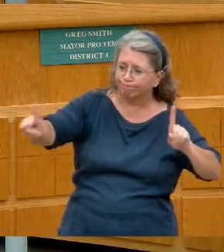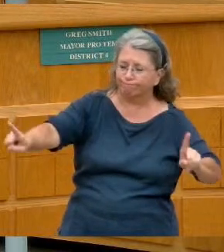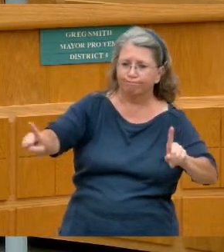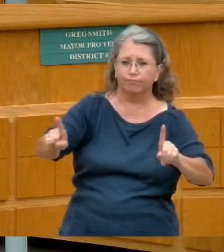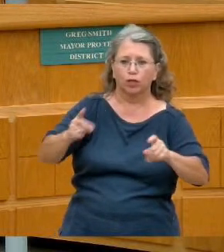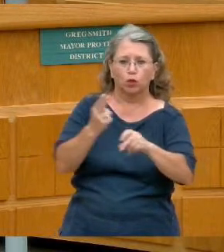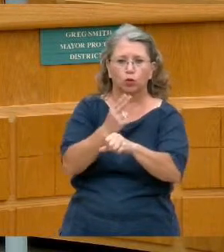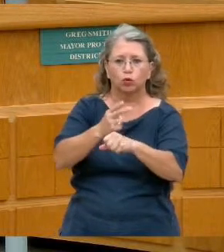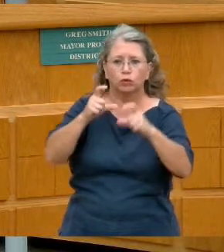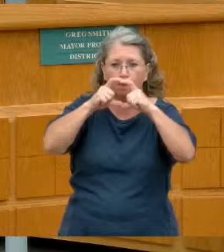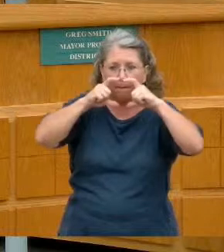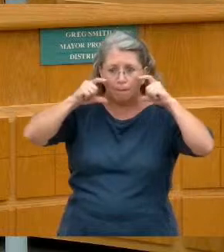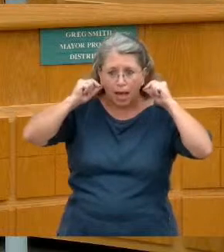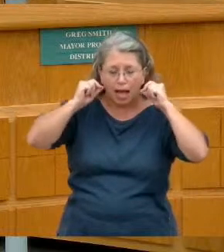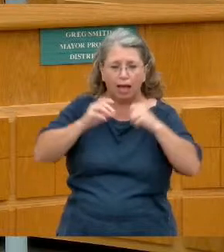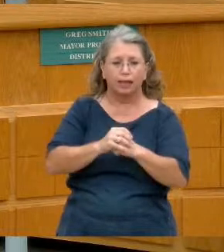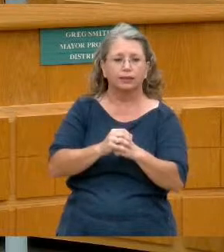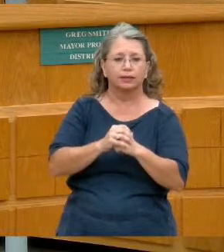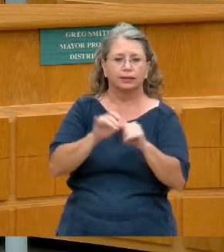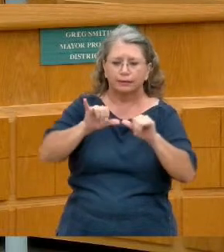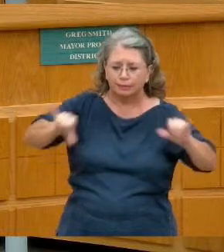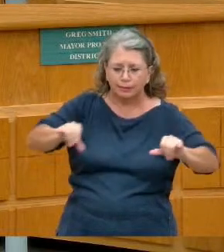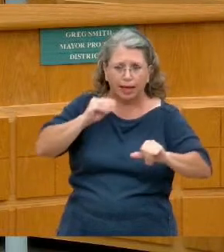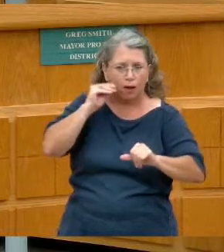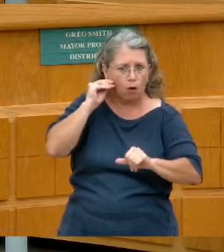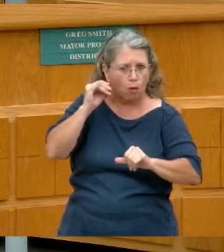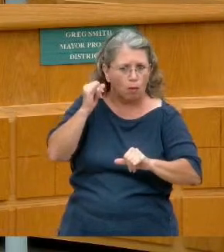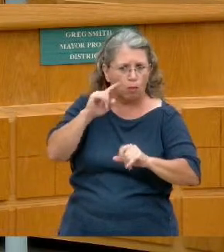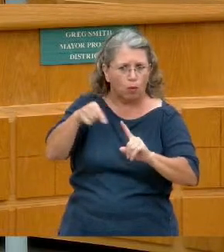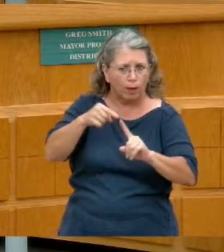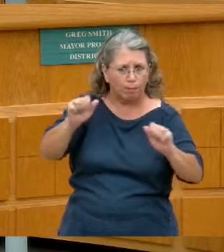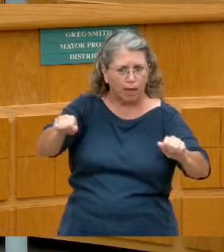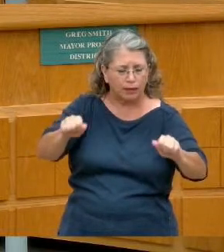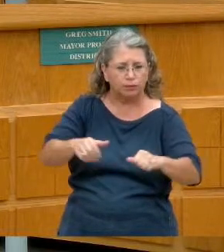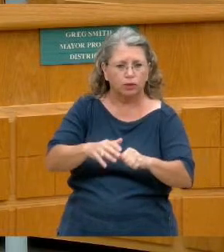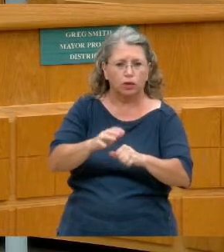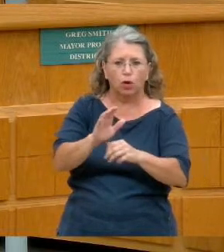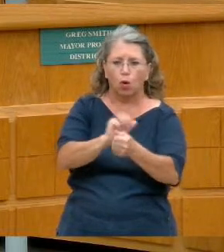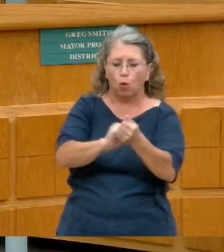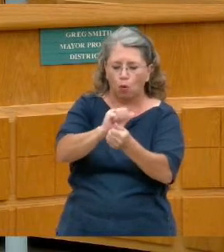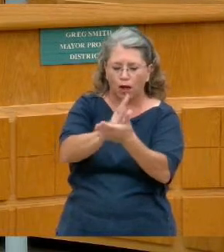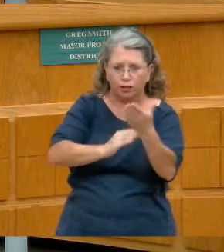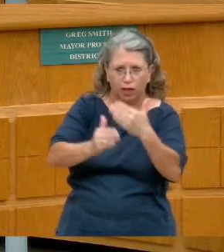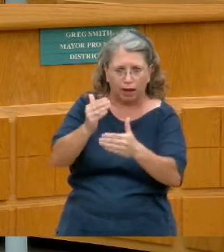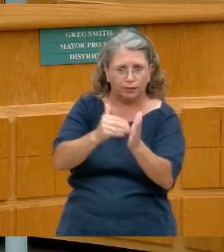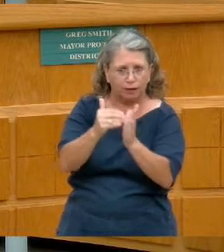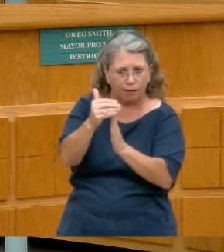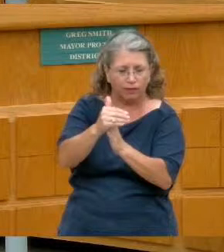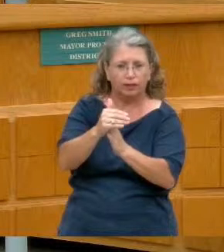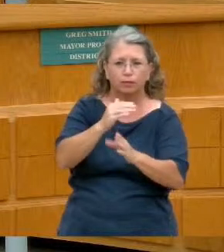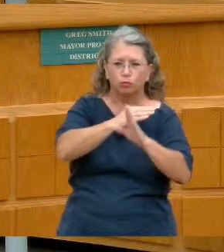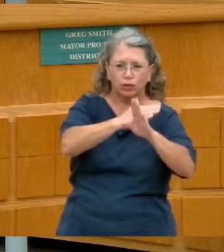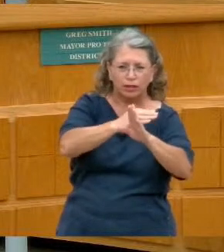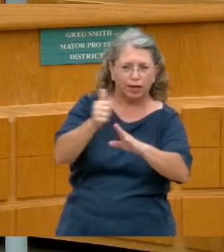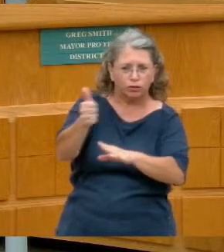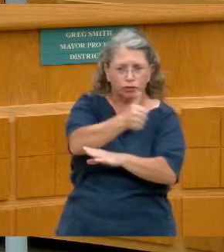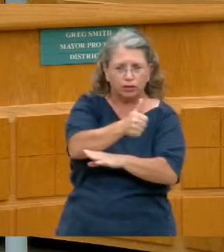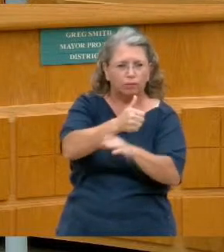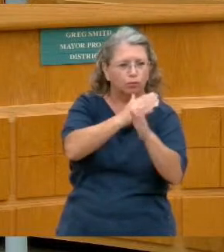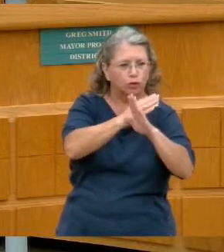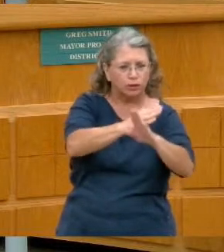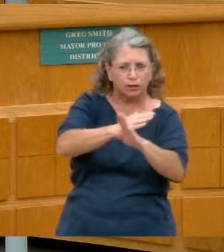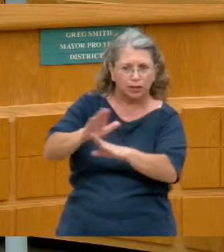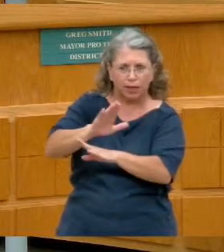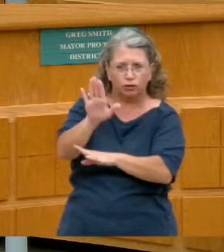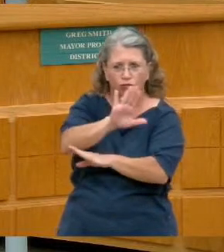home as much as possible, wash your hands often, and protect yourself and your families. These basic